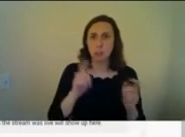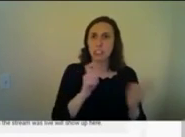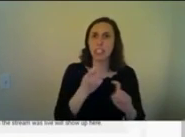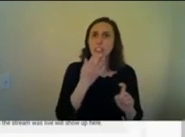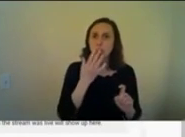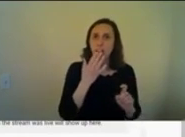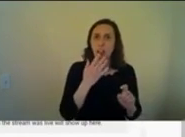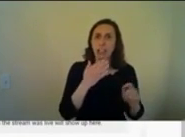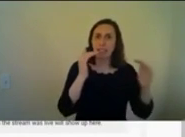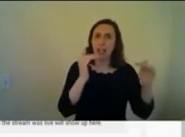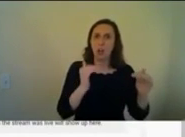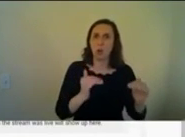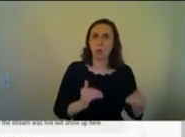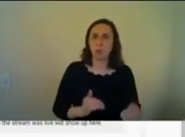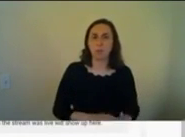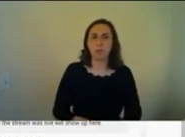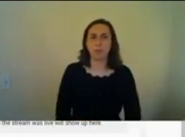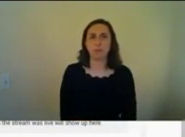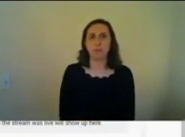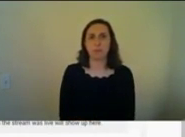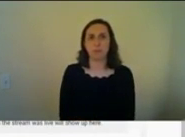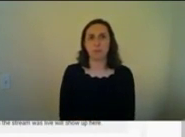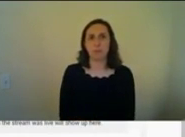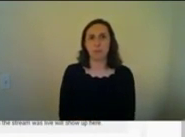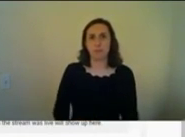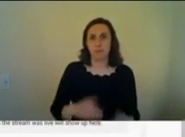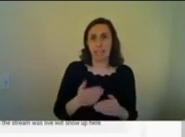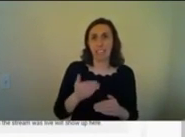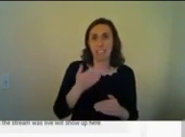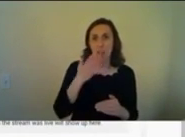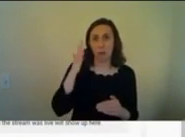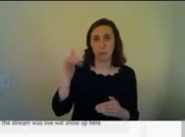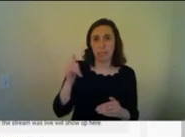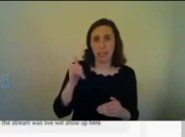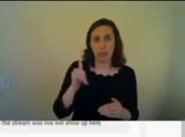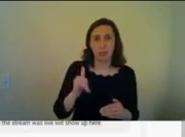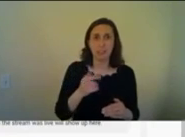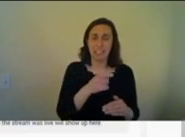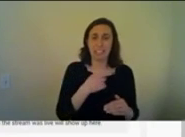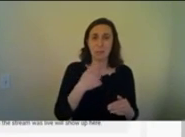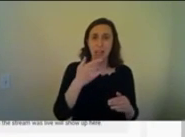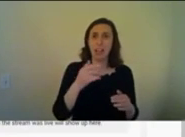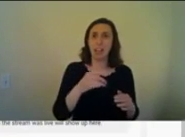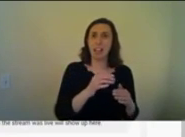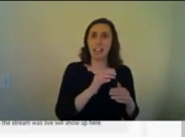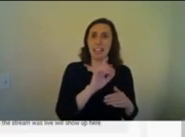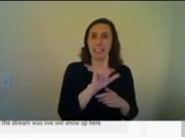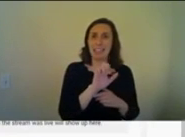So what do I have after pink? I'm going to have a yellow. So there's my leading term at this point in